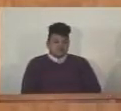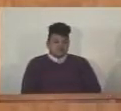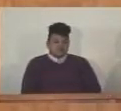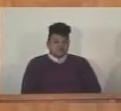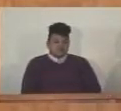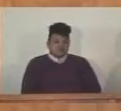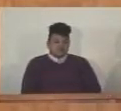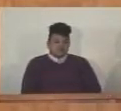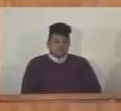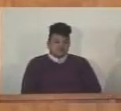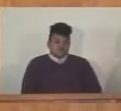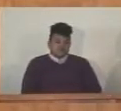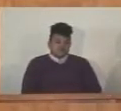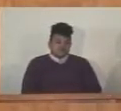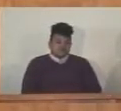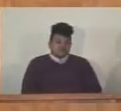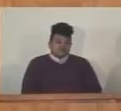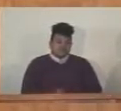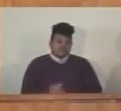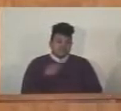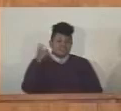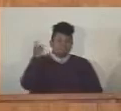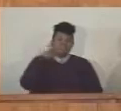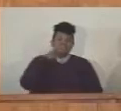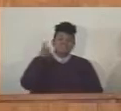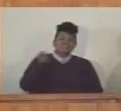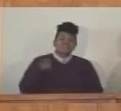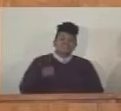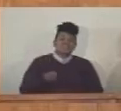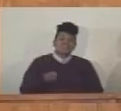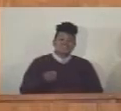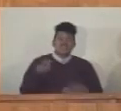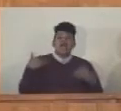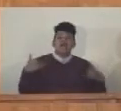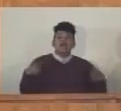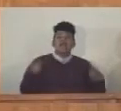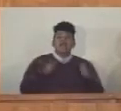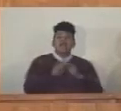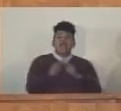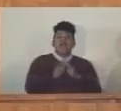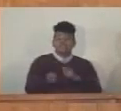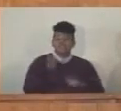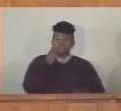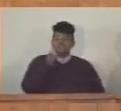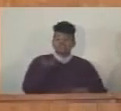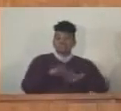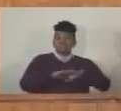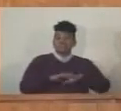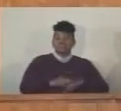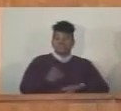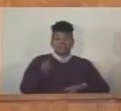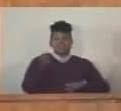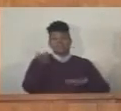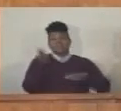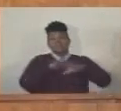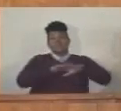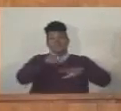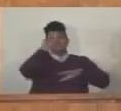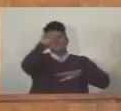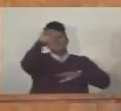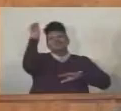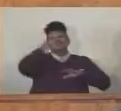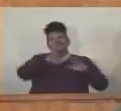playing poker, they said, raise it, raise that. And they put on 20% increase